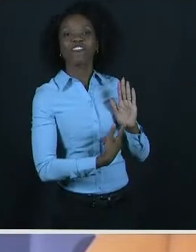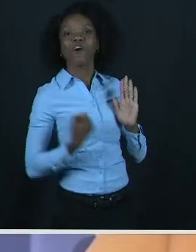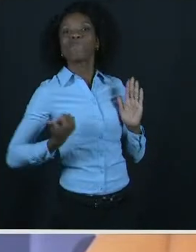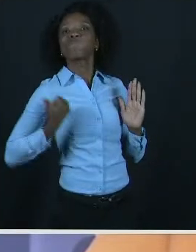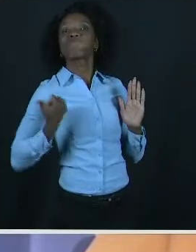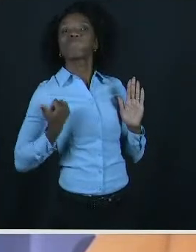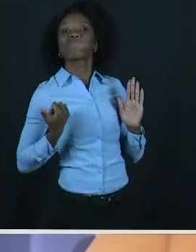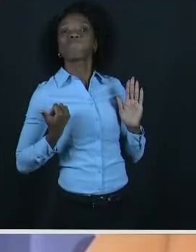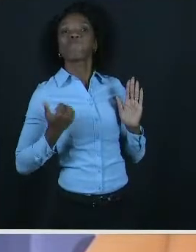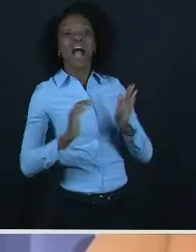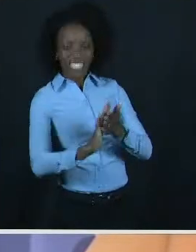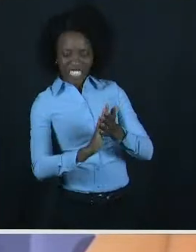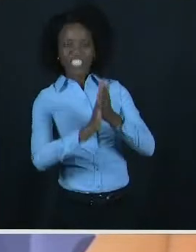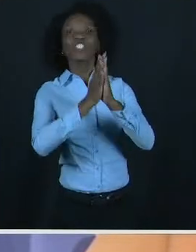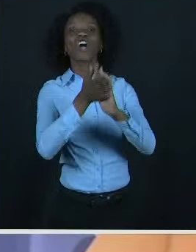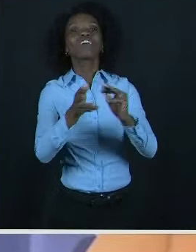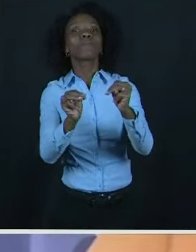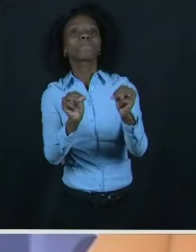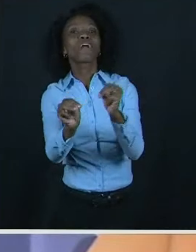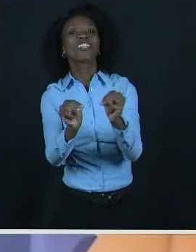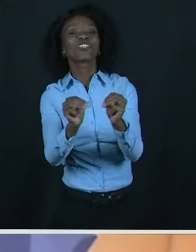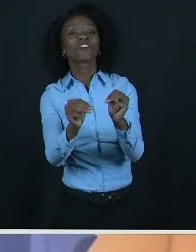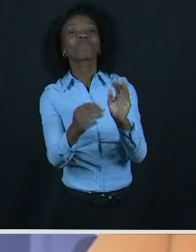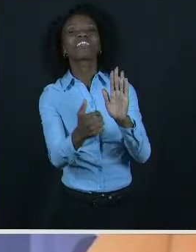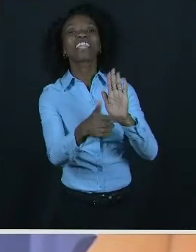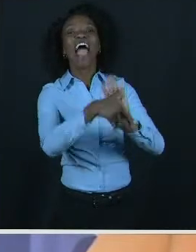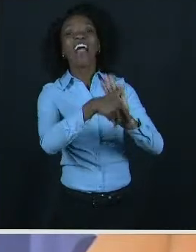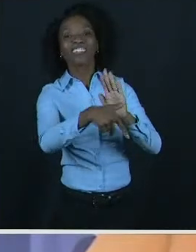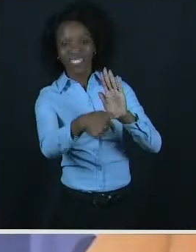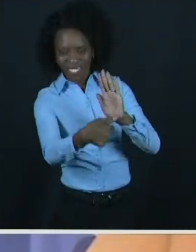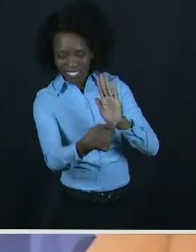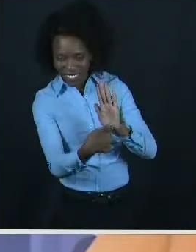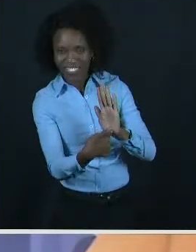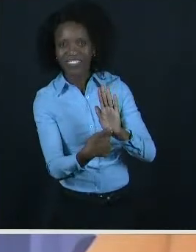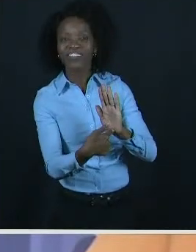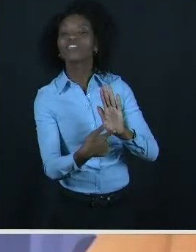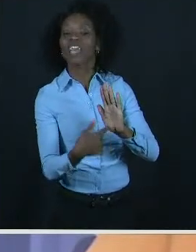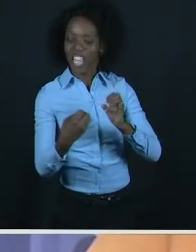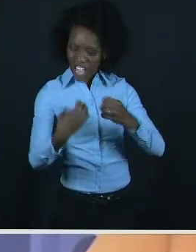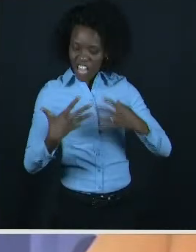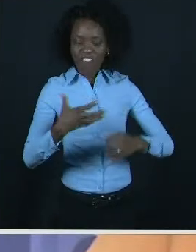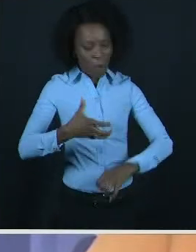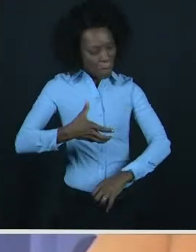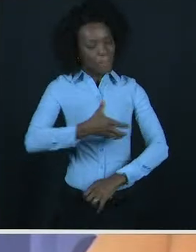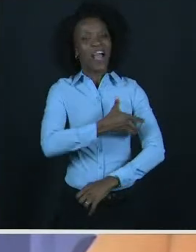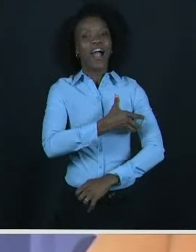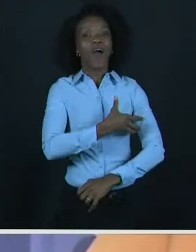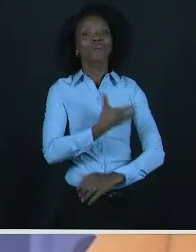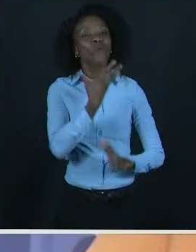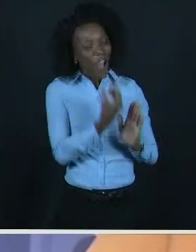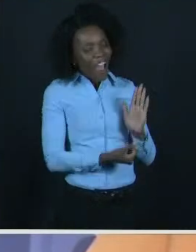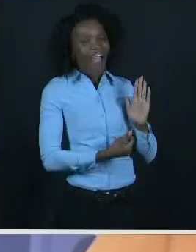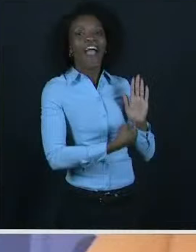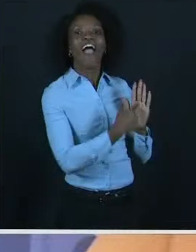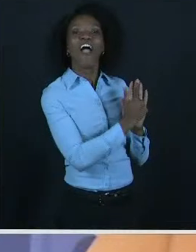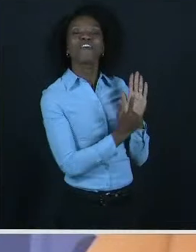The Disaster Management Act was able to arm us through the